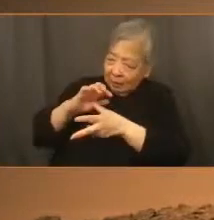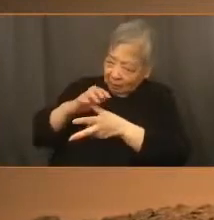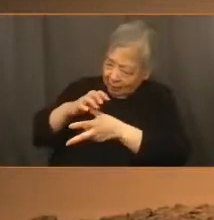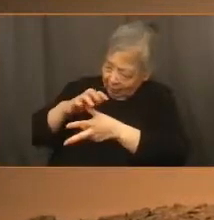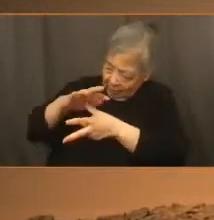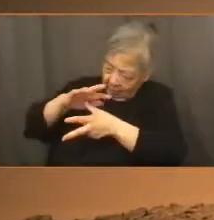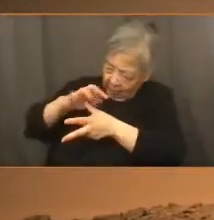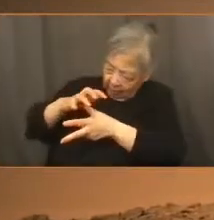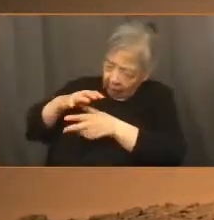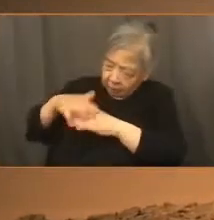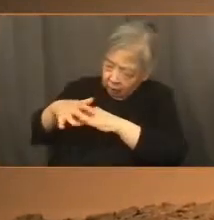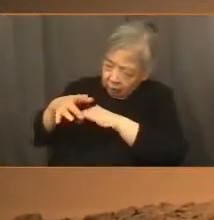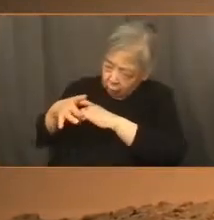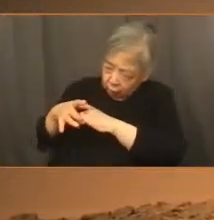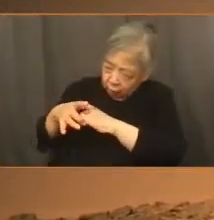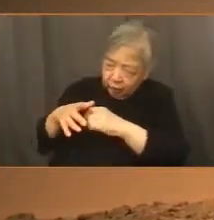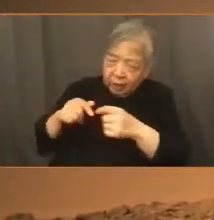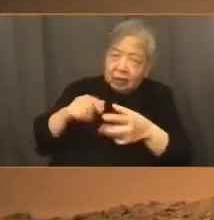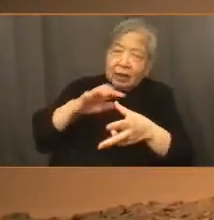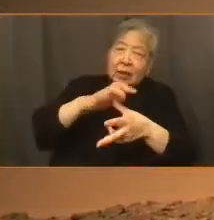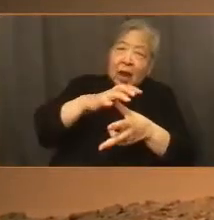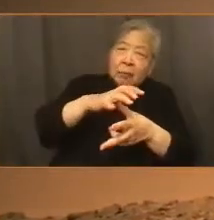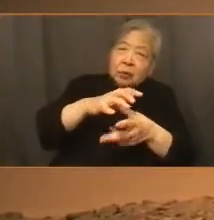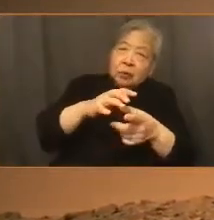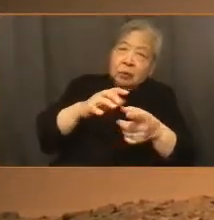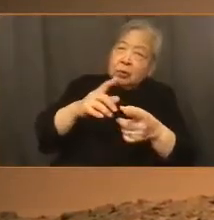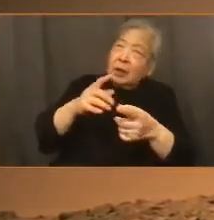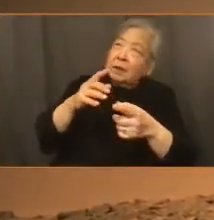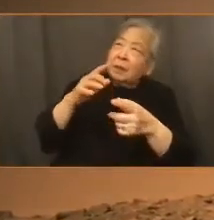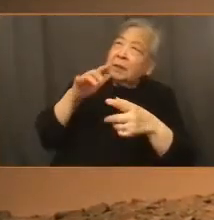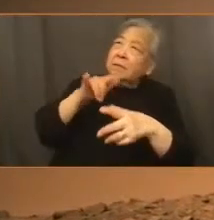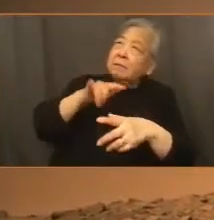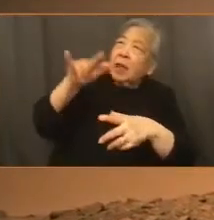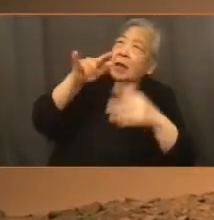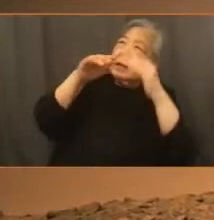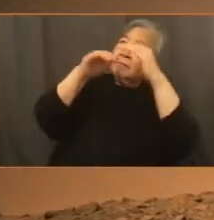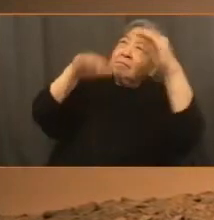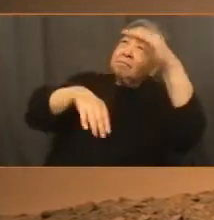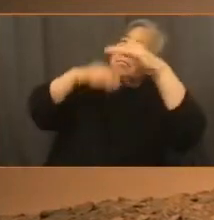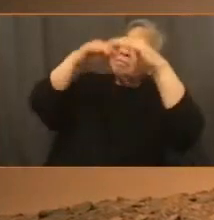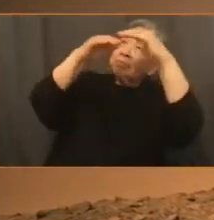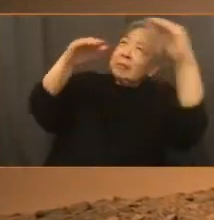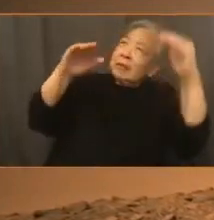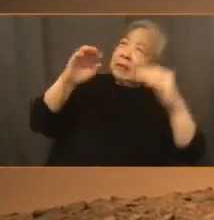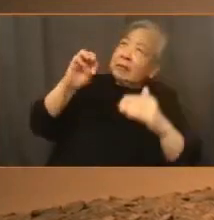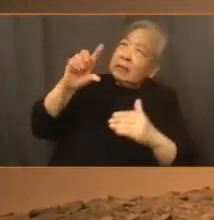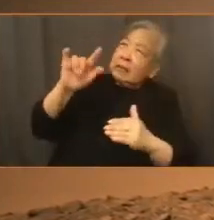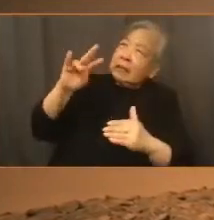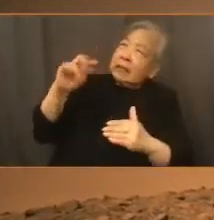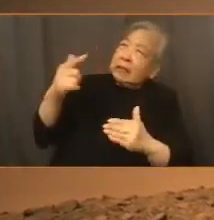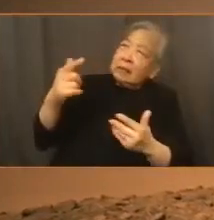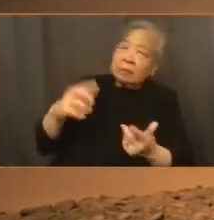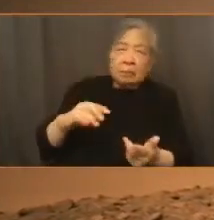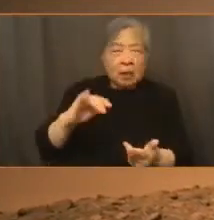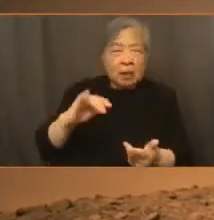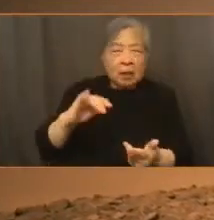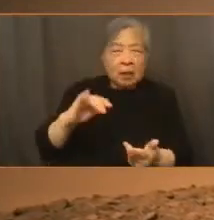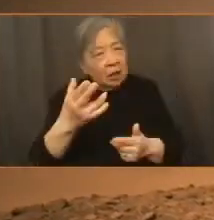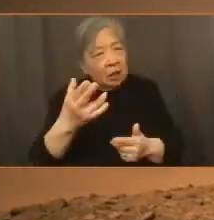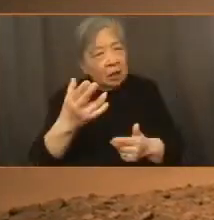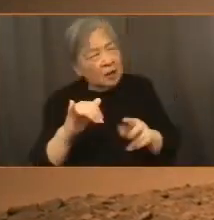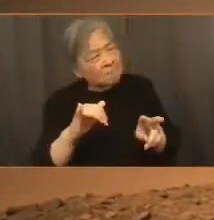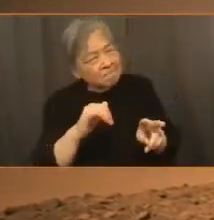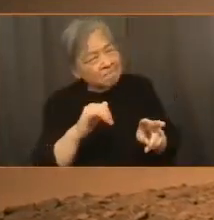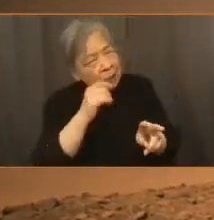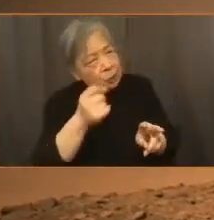The flight ceiling, I guess I'm not completely understanding that question, perhaps. So, like, how high